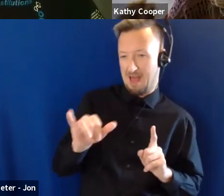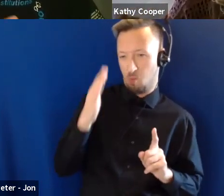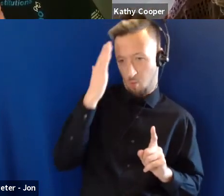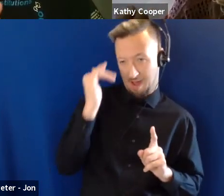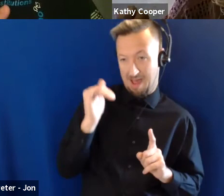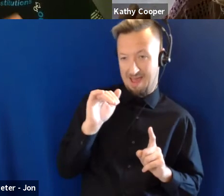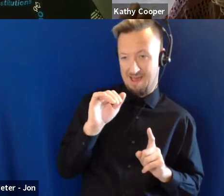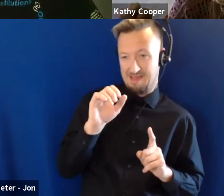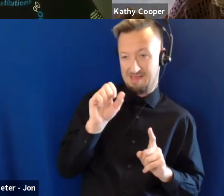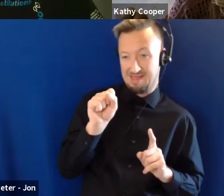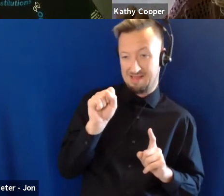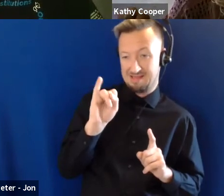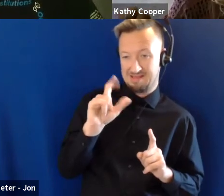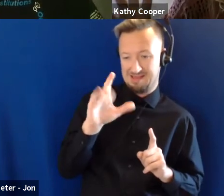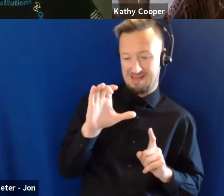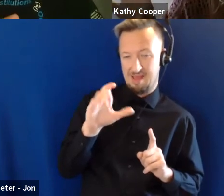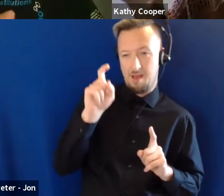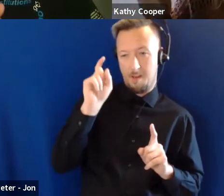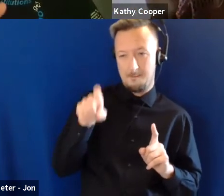not autonomous from the DSE,